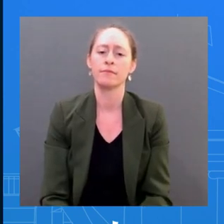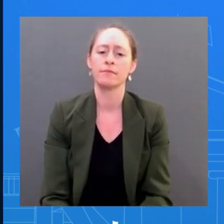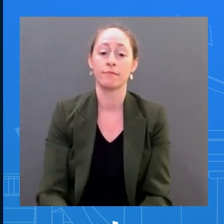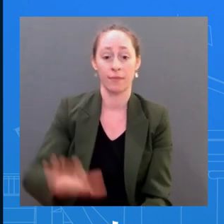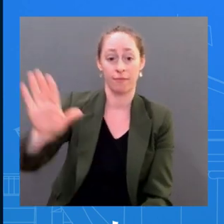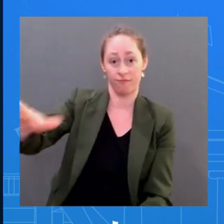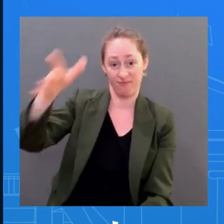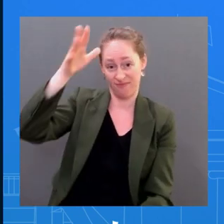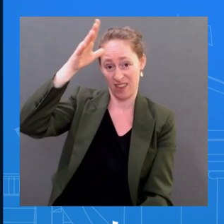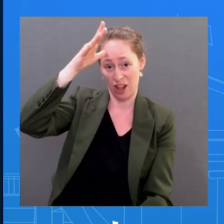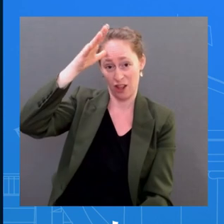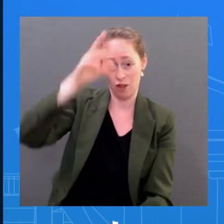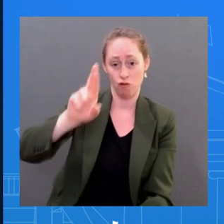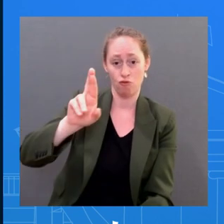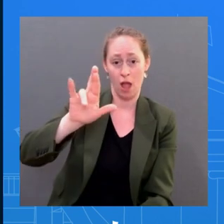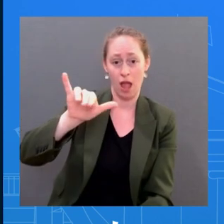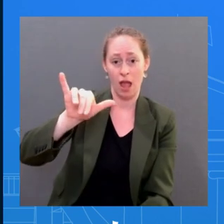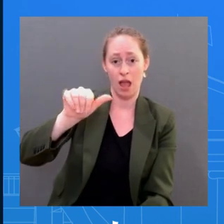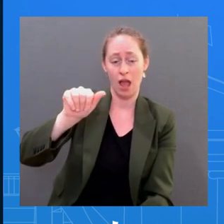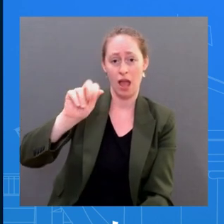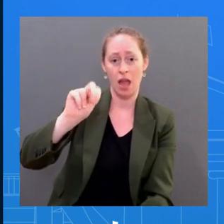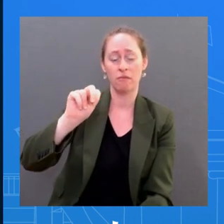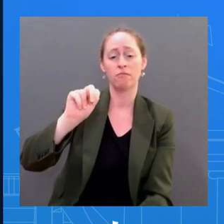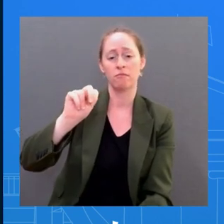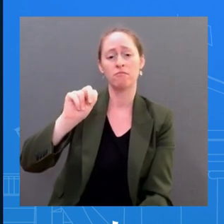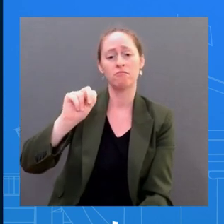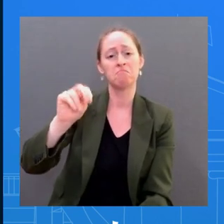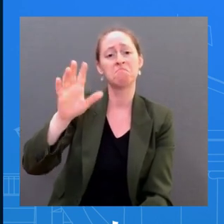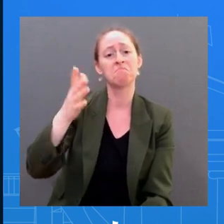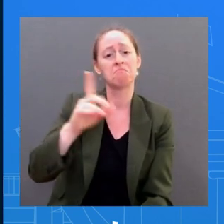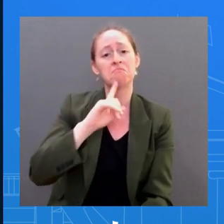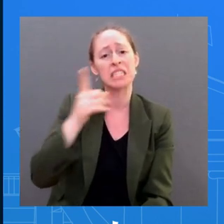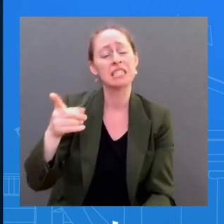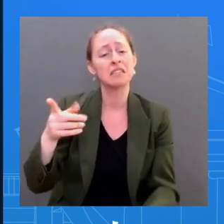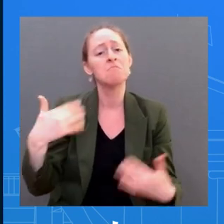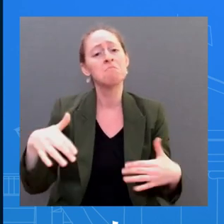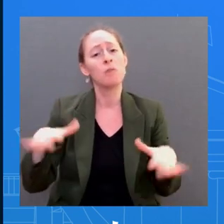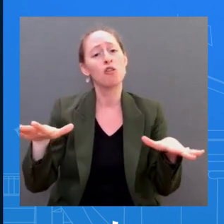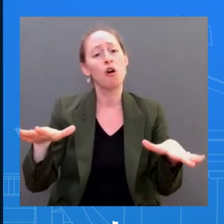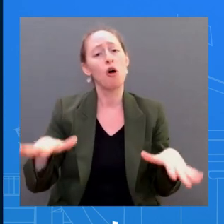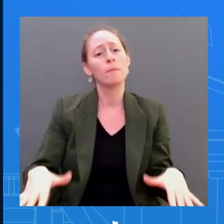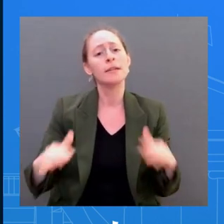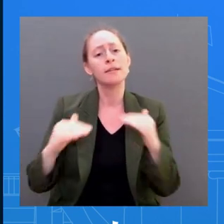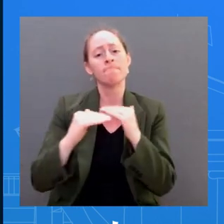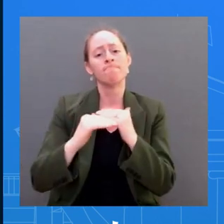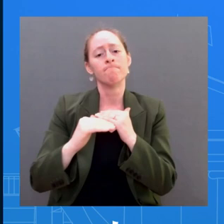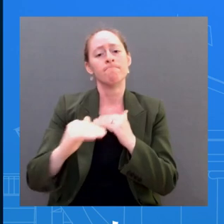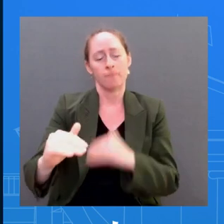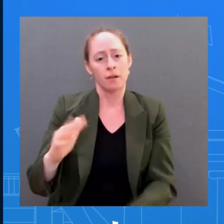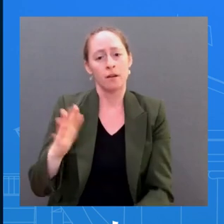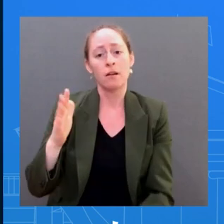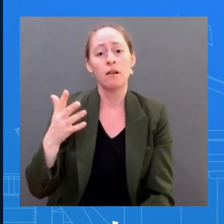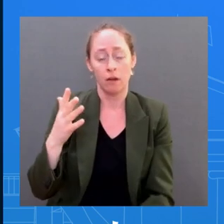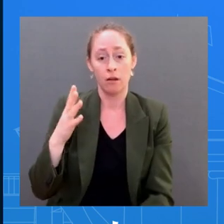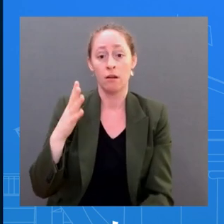a frazzled friend of his came up and said, how are you so calm? I'd be going crazy. Ryan told him, he said,